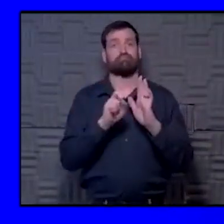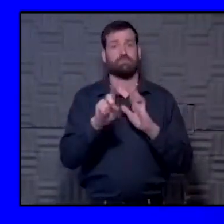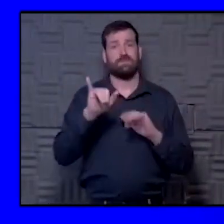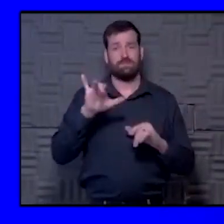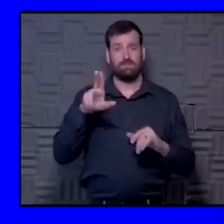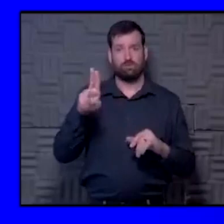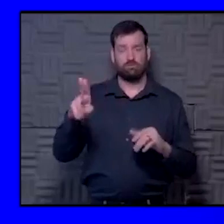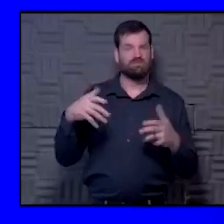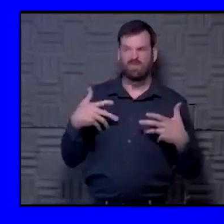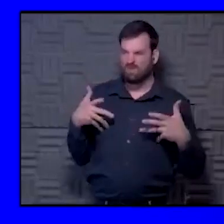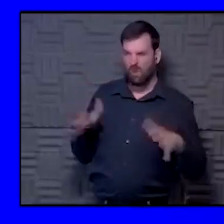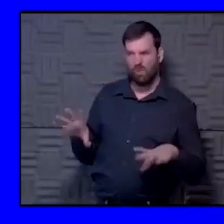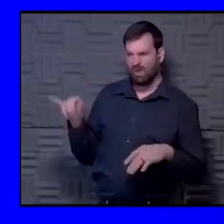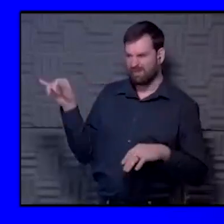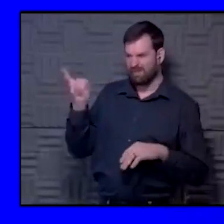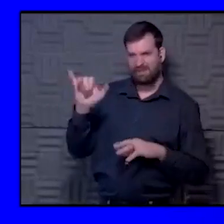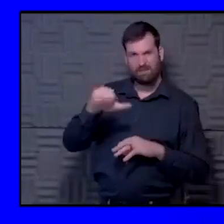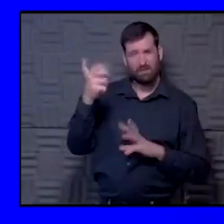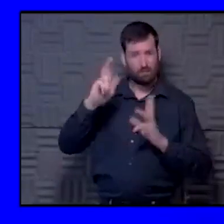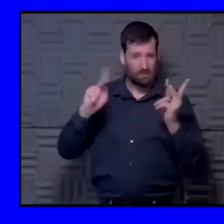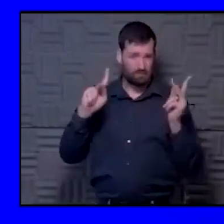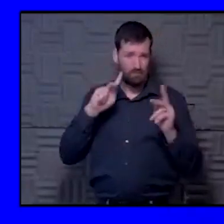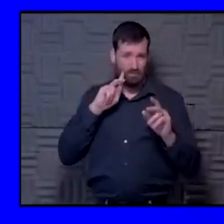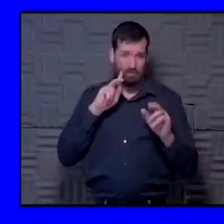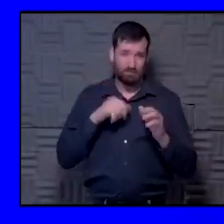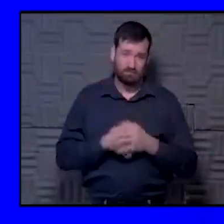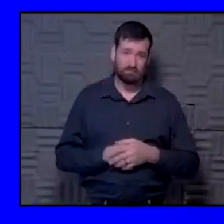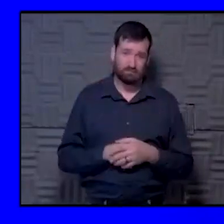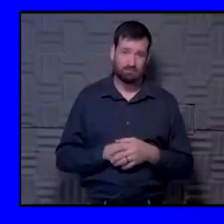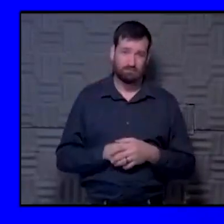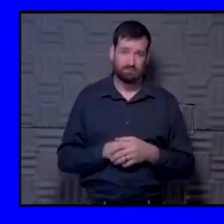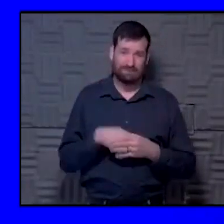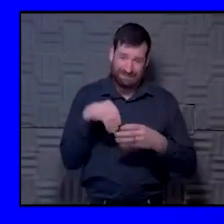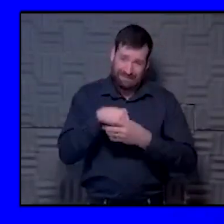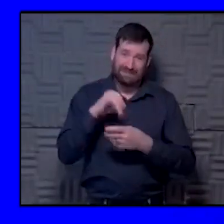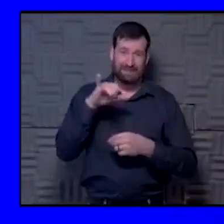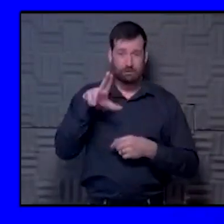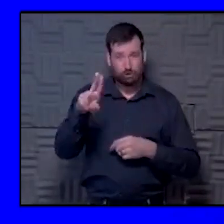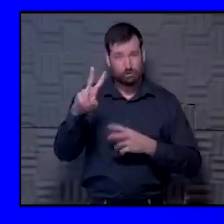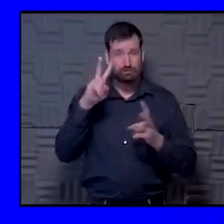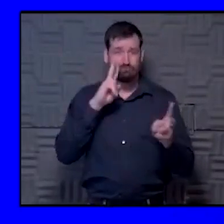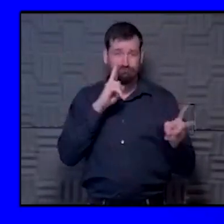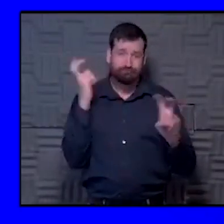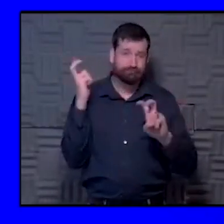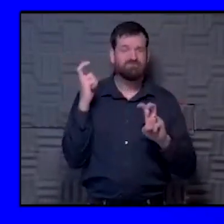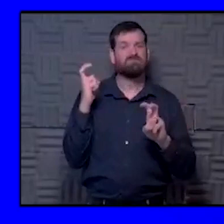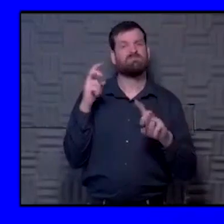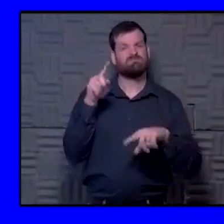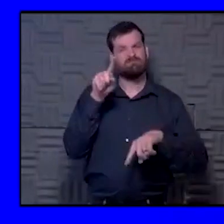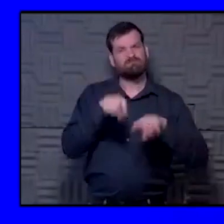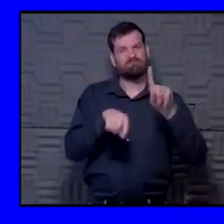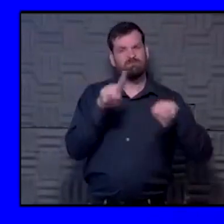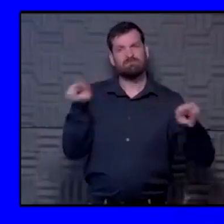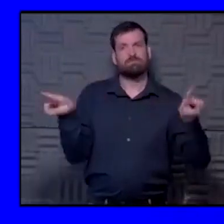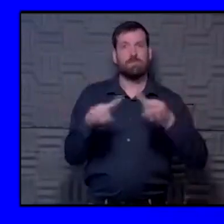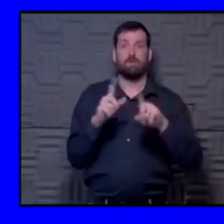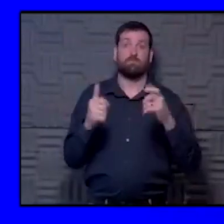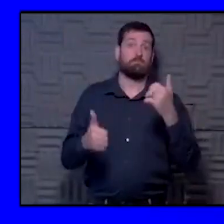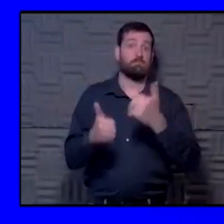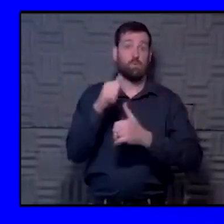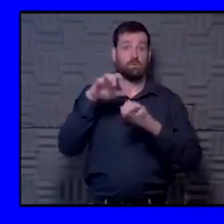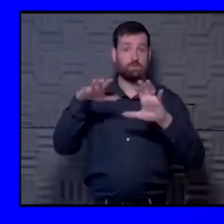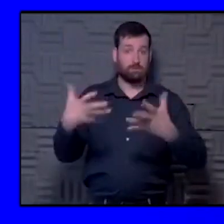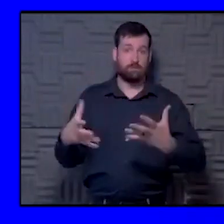I said, you don't want to end up like those people that you see in the ICUs. So, it is varying. But I think the largest amounts